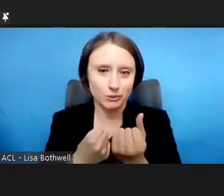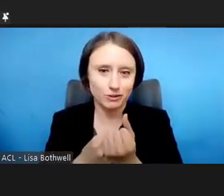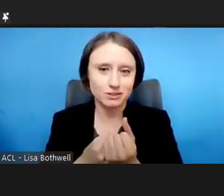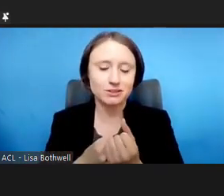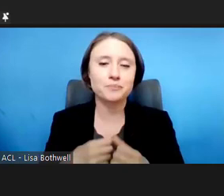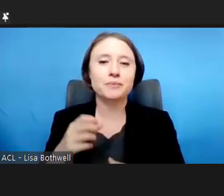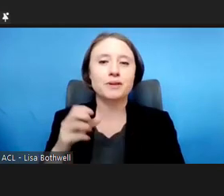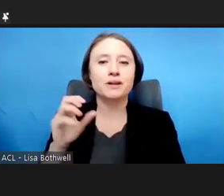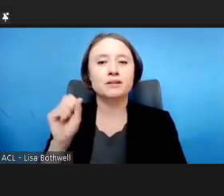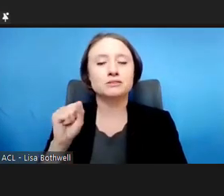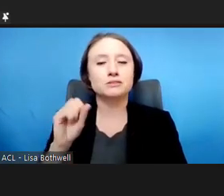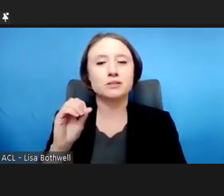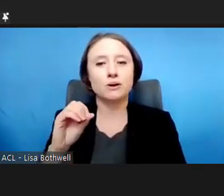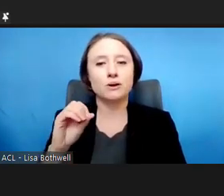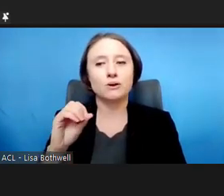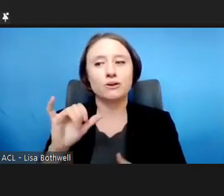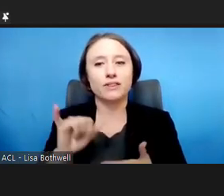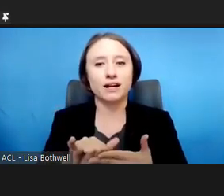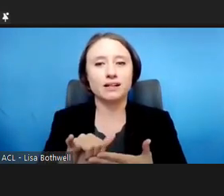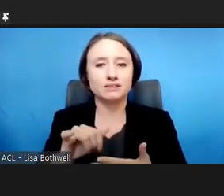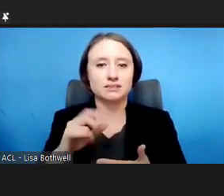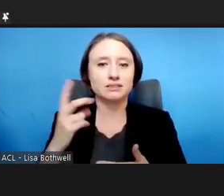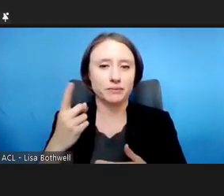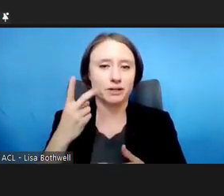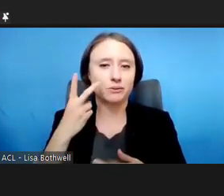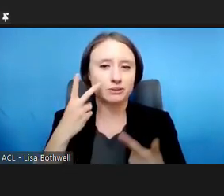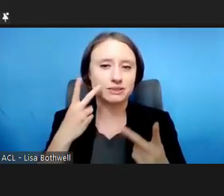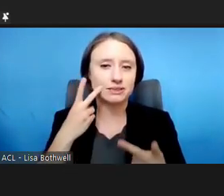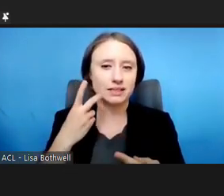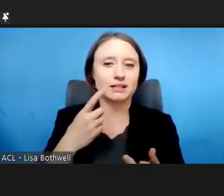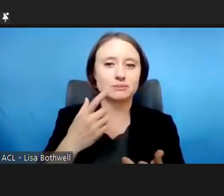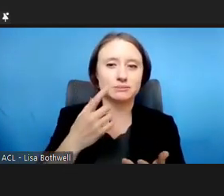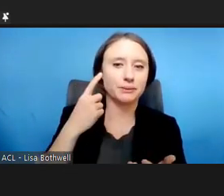their services from providers, for example, sign